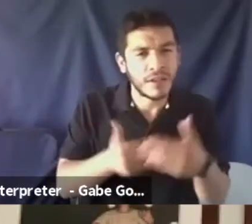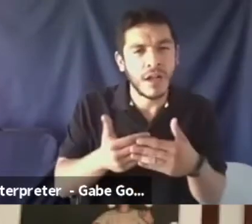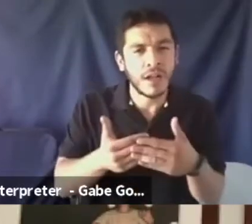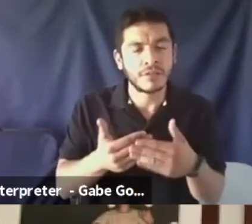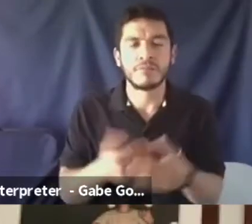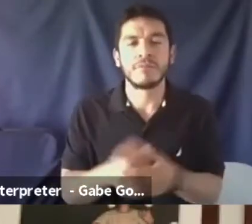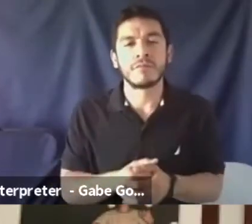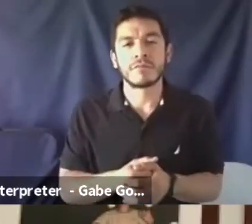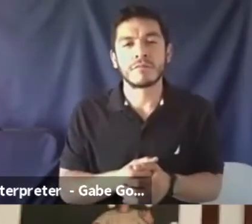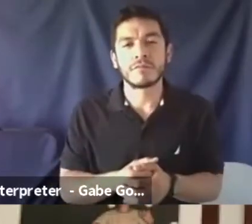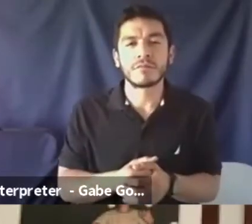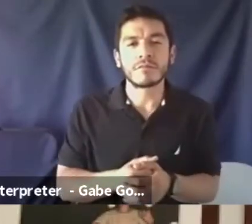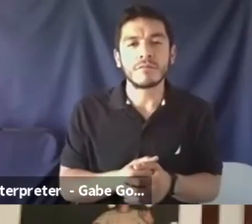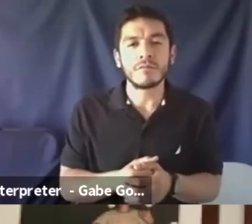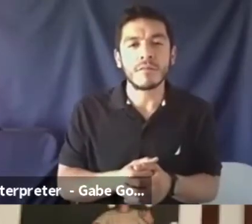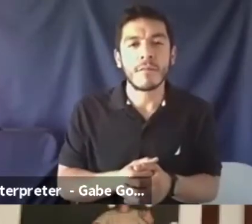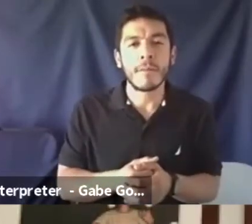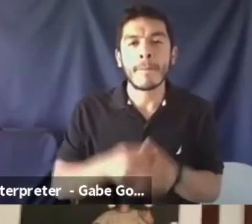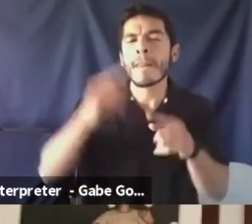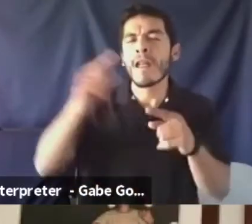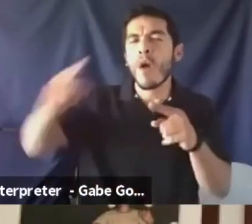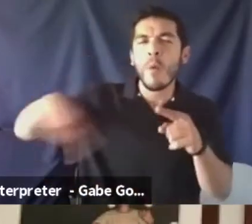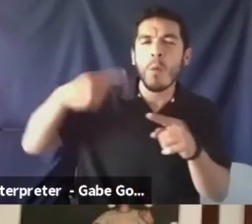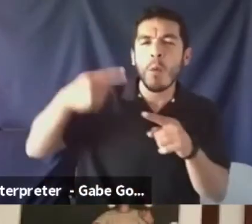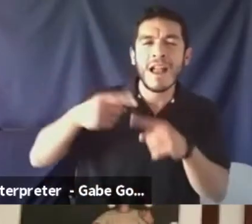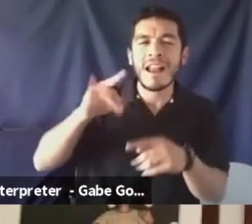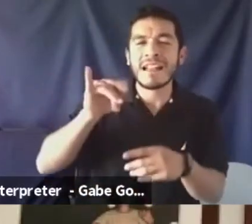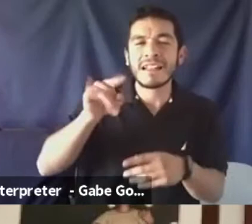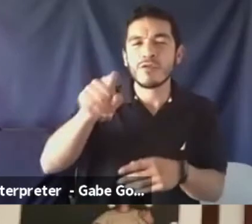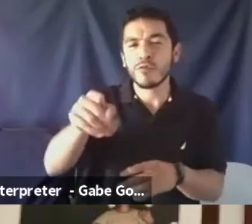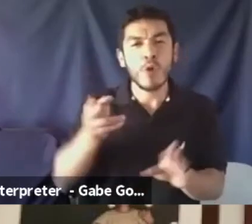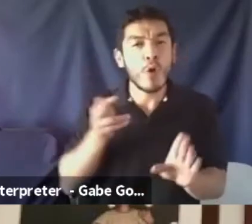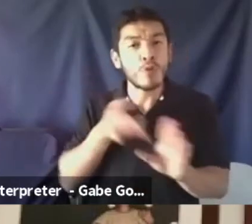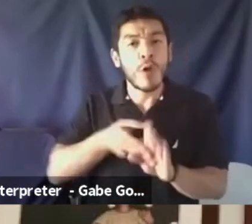point were you brought in to the film?